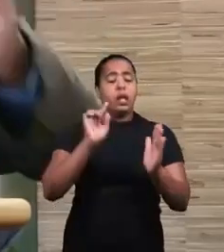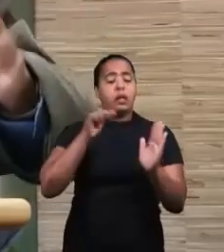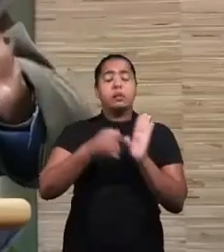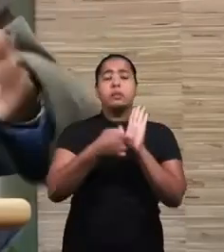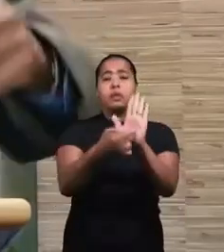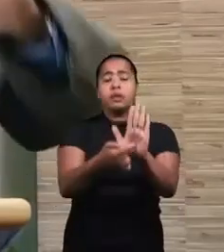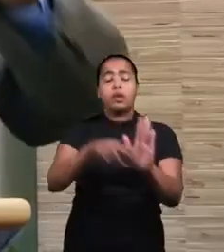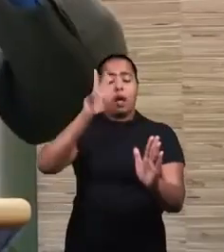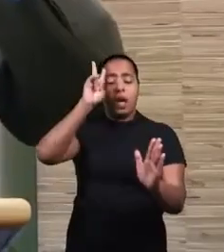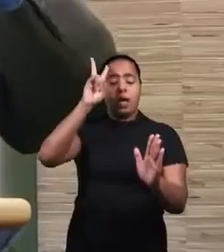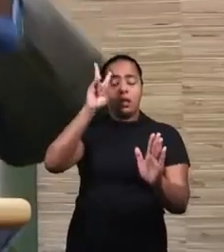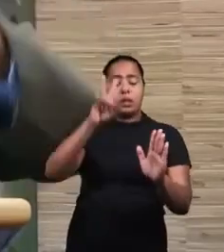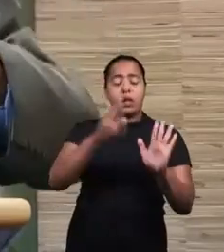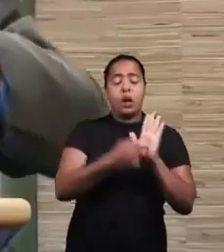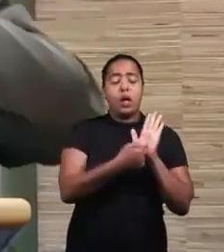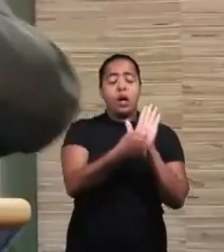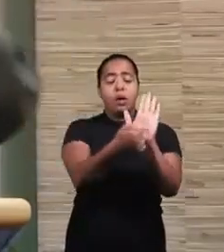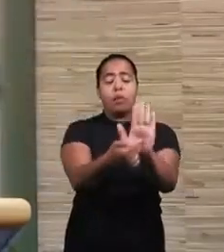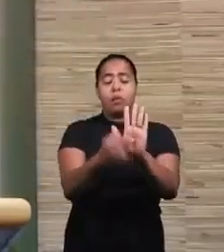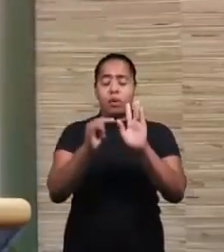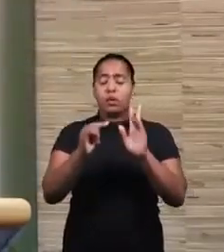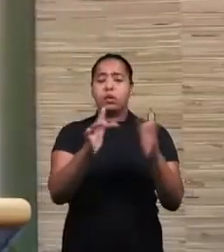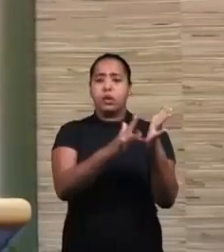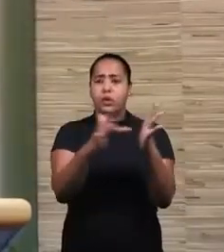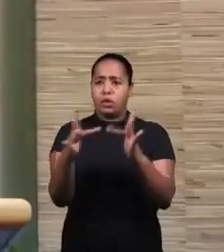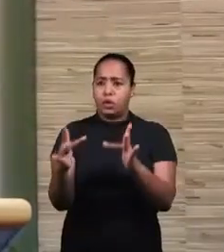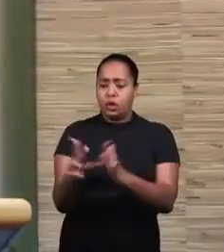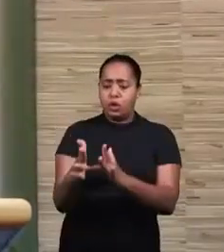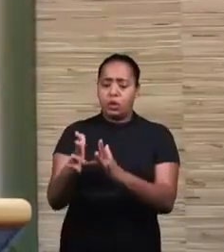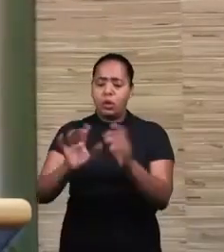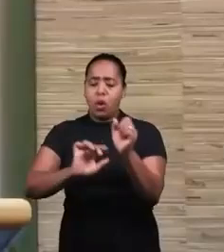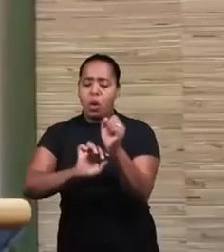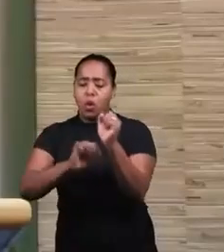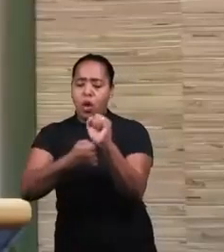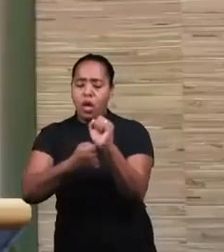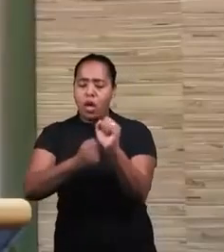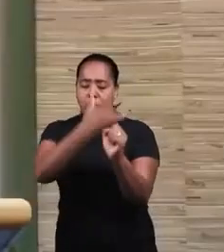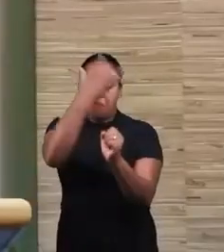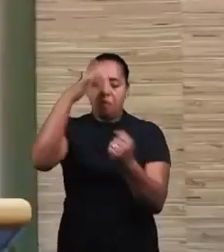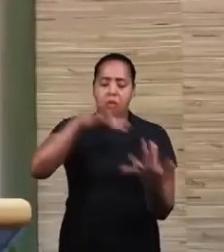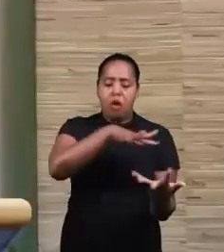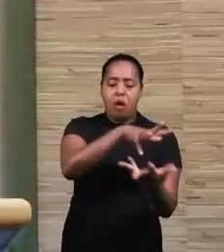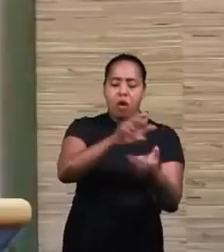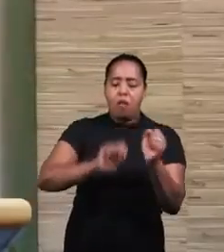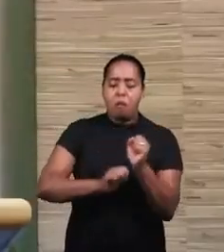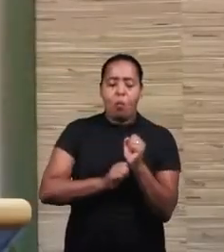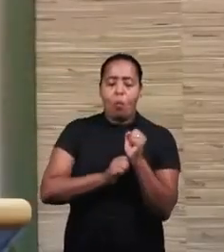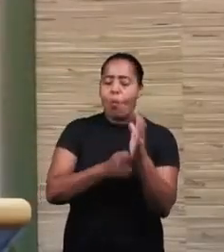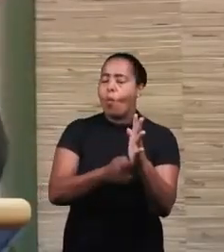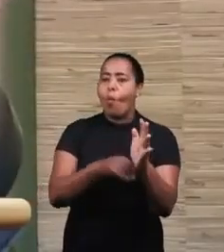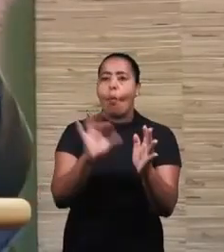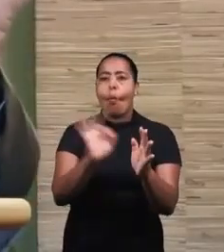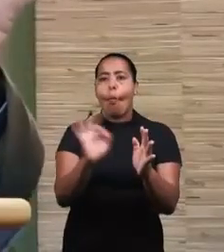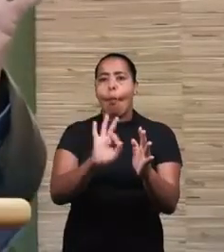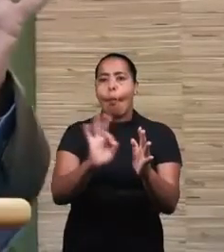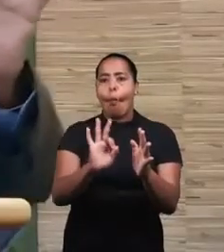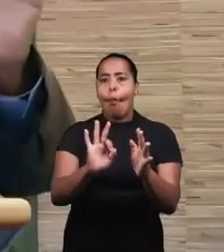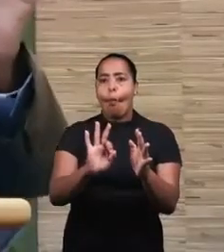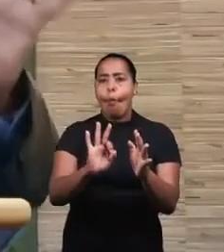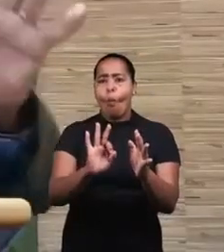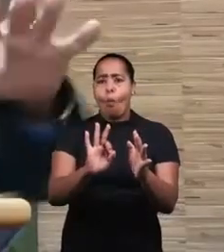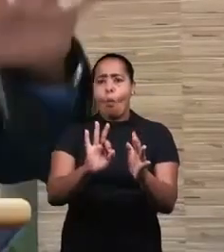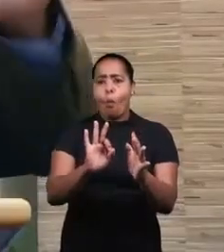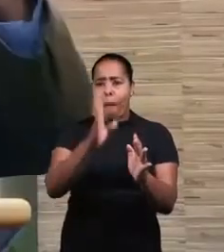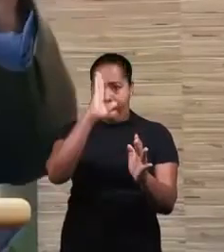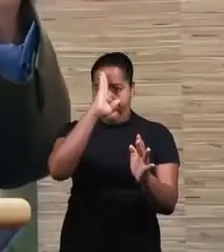a history in the text, the figure of Jesus as the riddle that the world could not explain. Israel, in particular, could